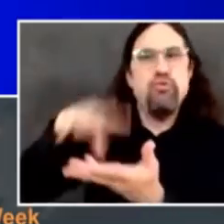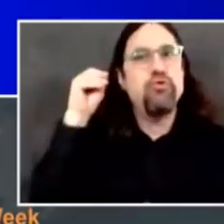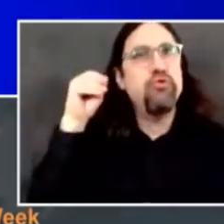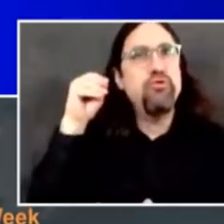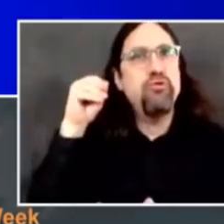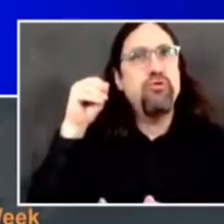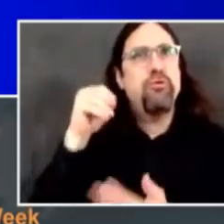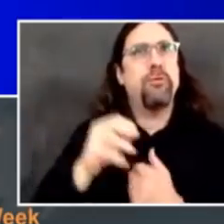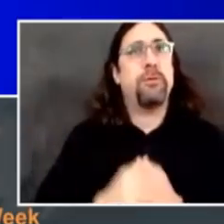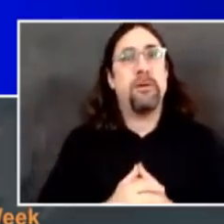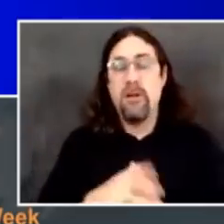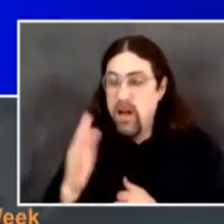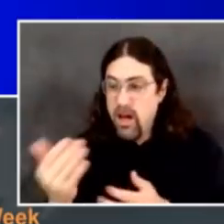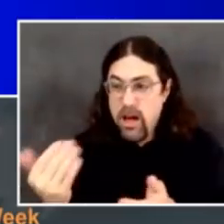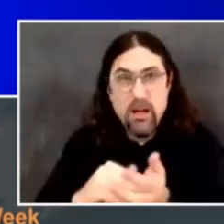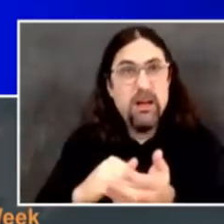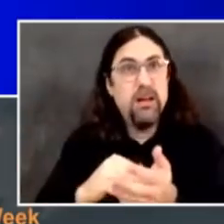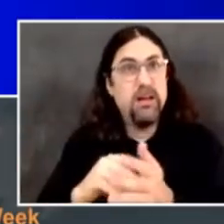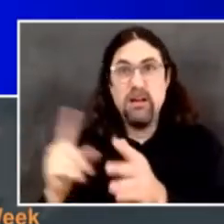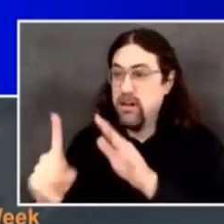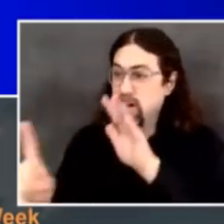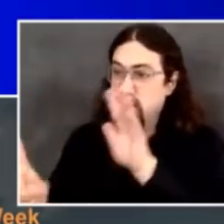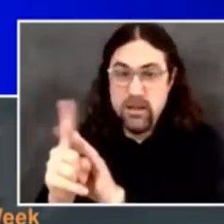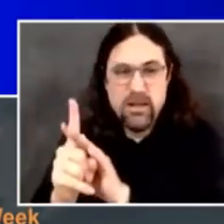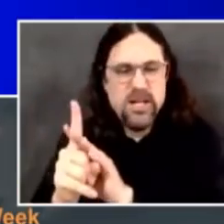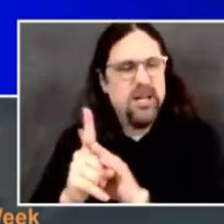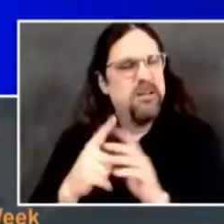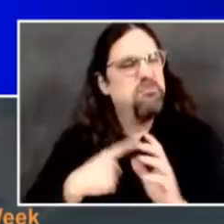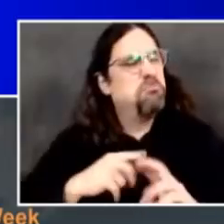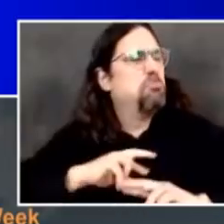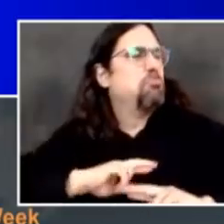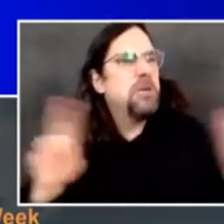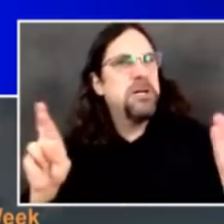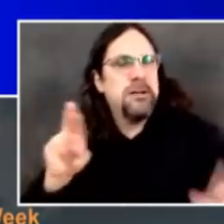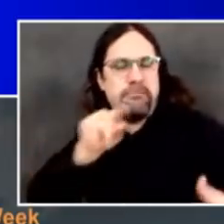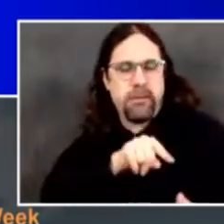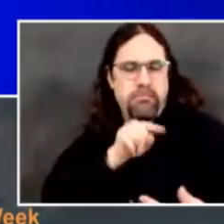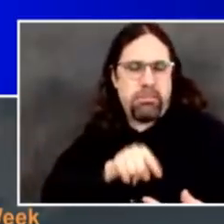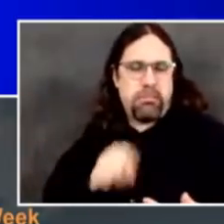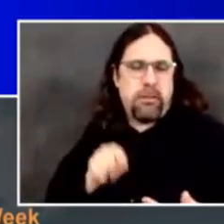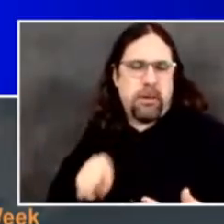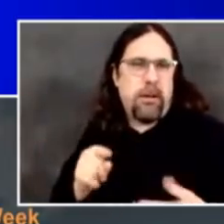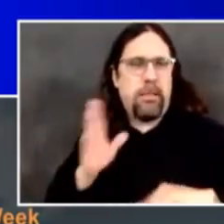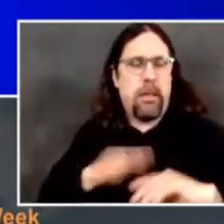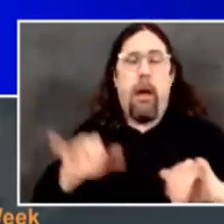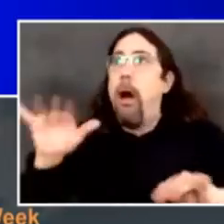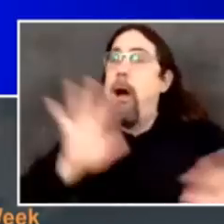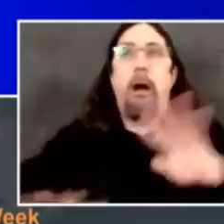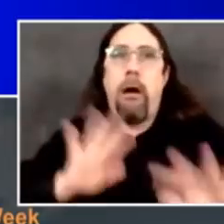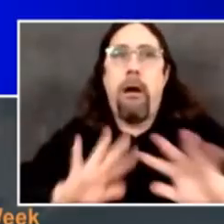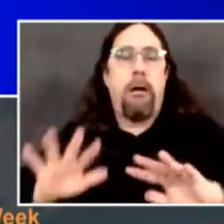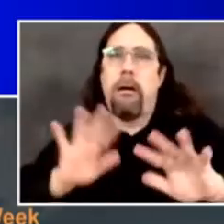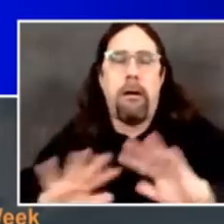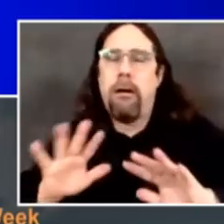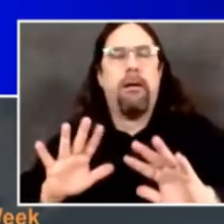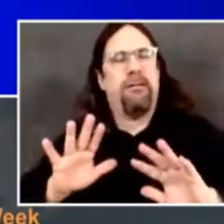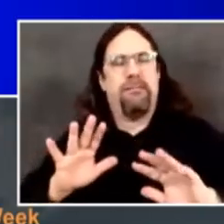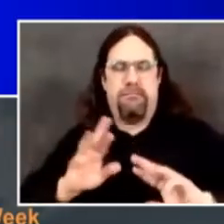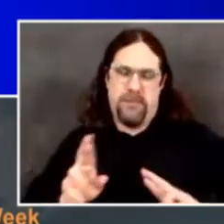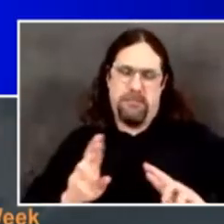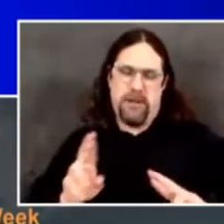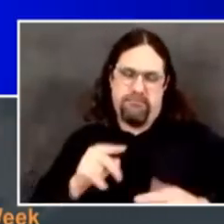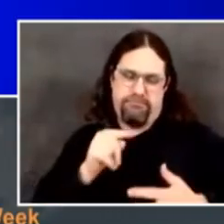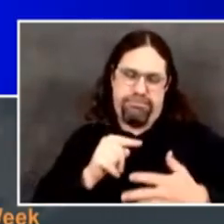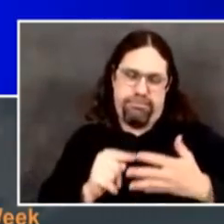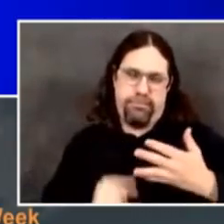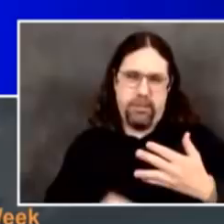So within this struggle over these last weeks, what has become clearer and clearer is it's been tough enough for all the heroes in the